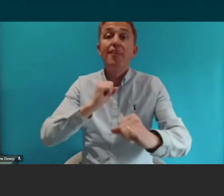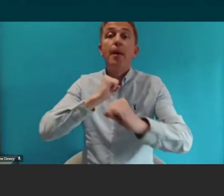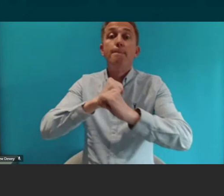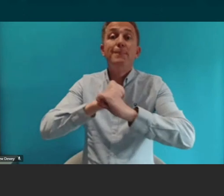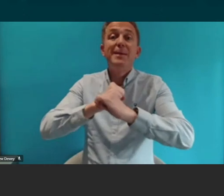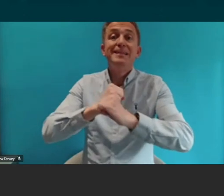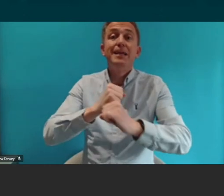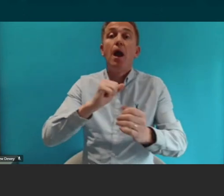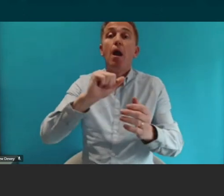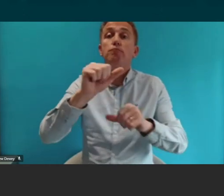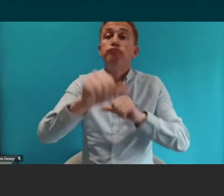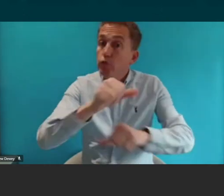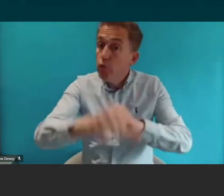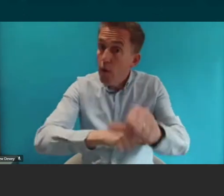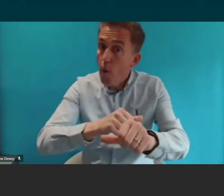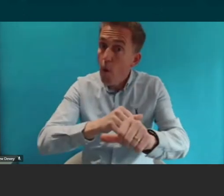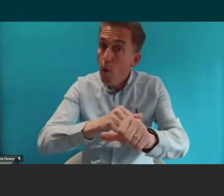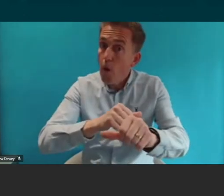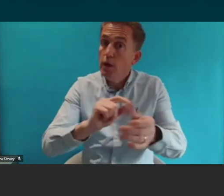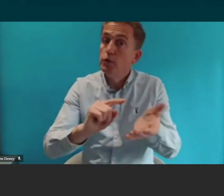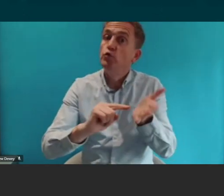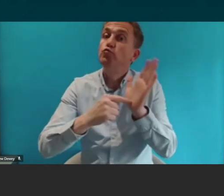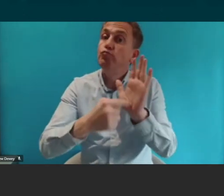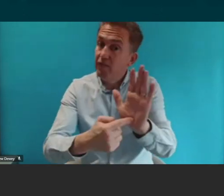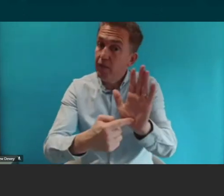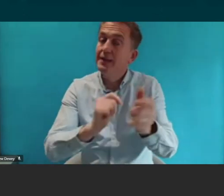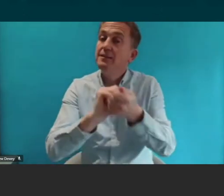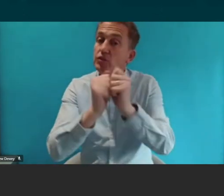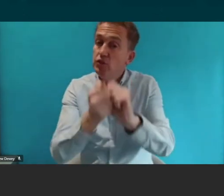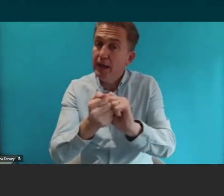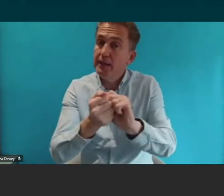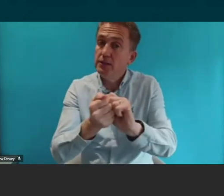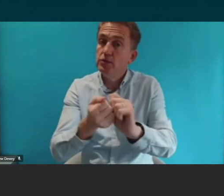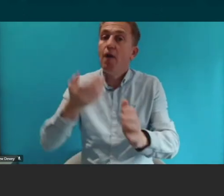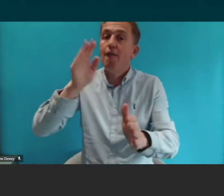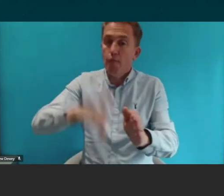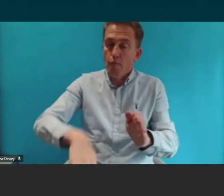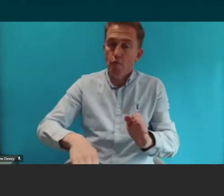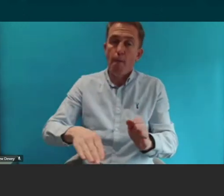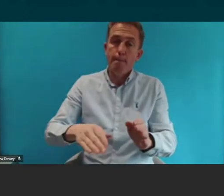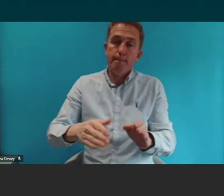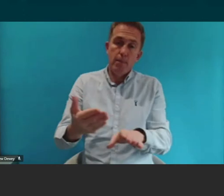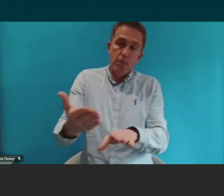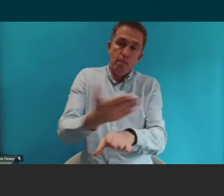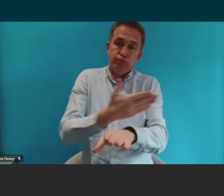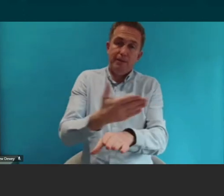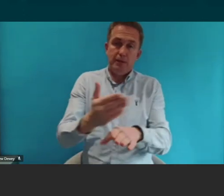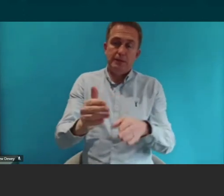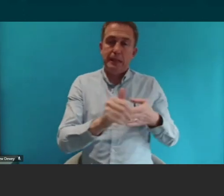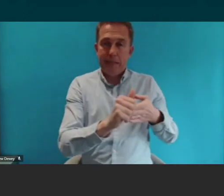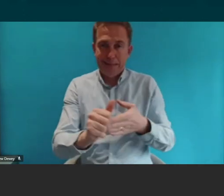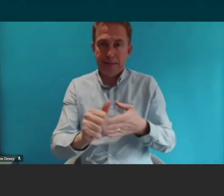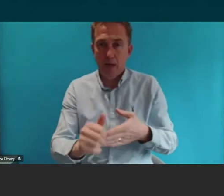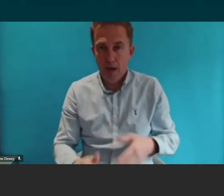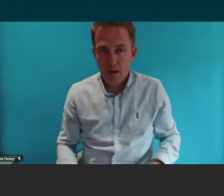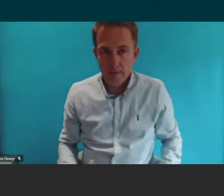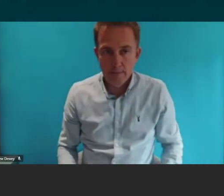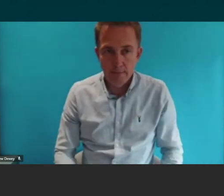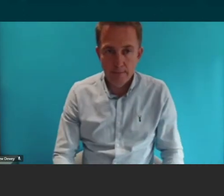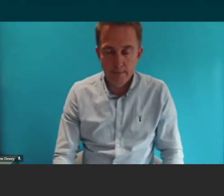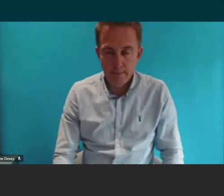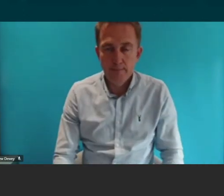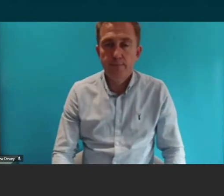etc., to reflect this change from the previously agreed co-leader model.